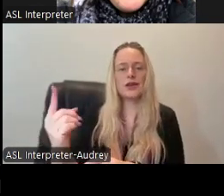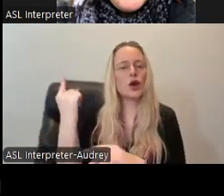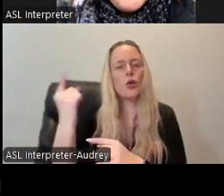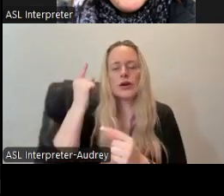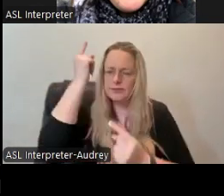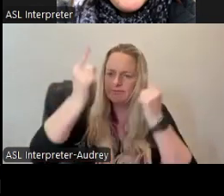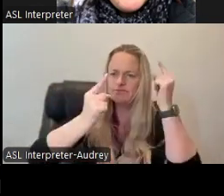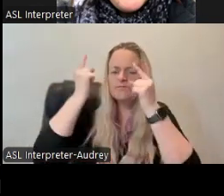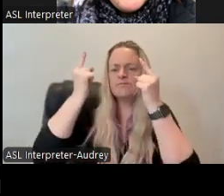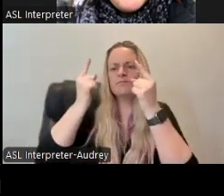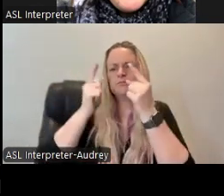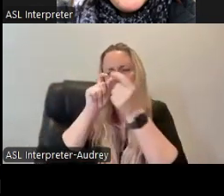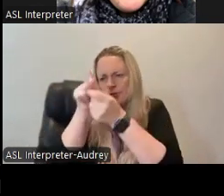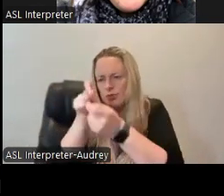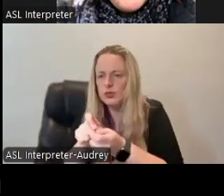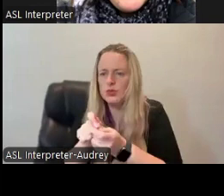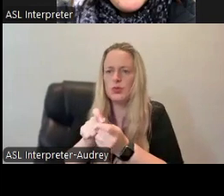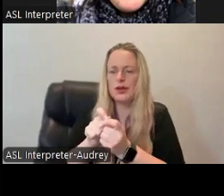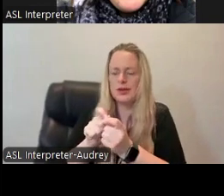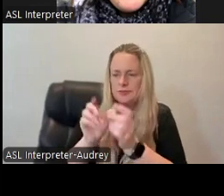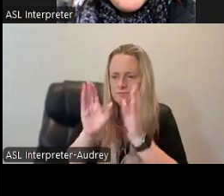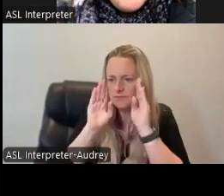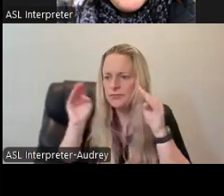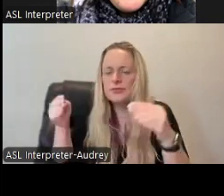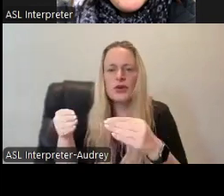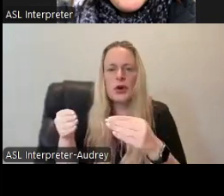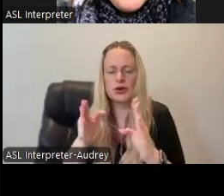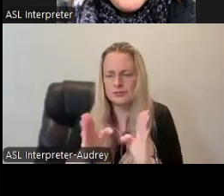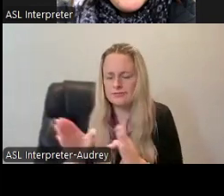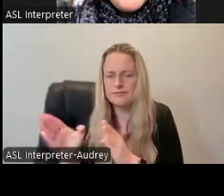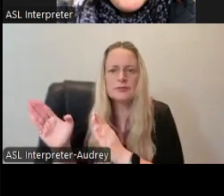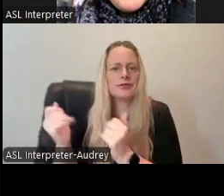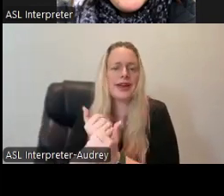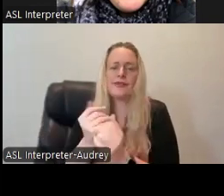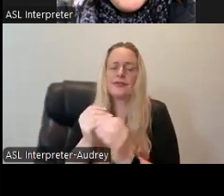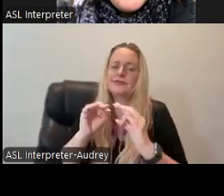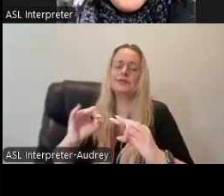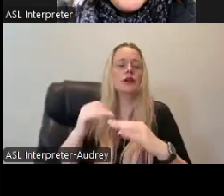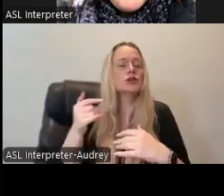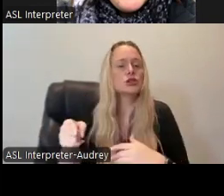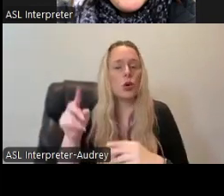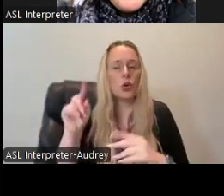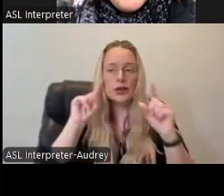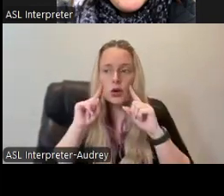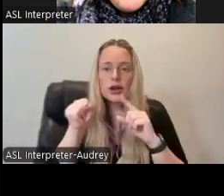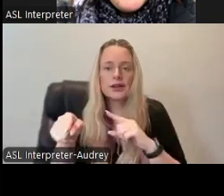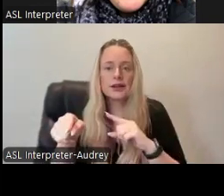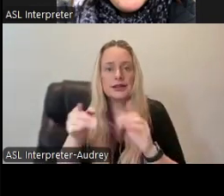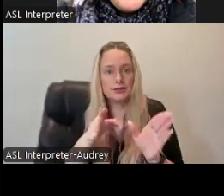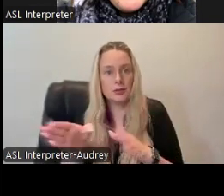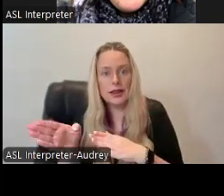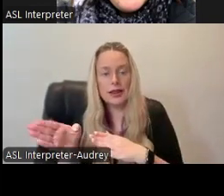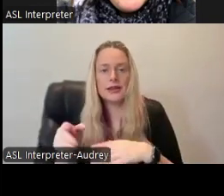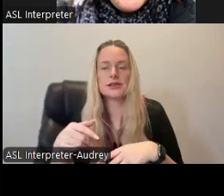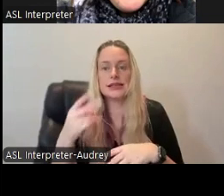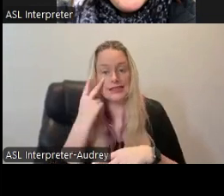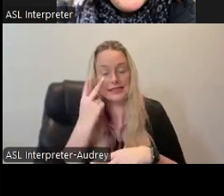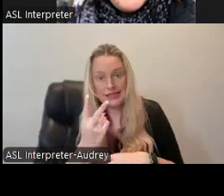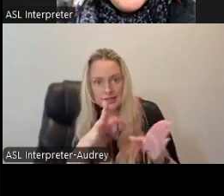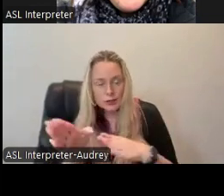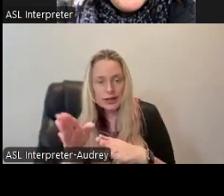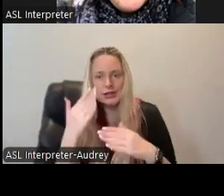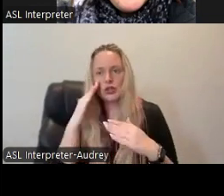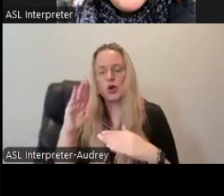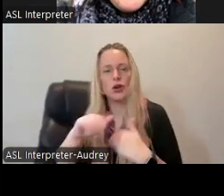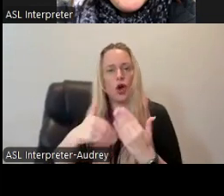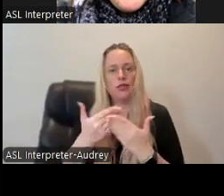such precision, and they really bide their time in order to make these decisions. And so hearing these plans and seeing these plans, just knowing how much has gone into